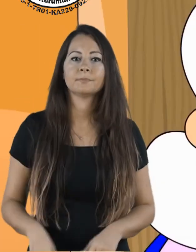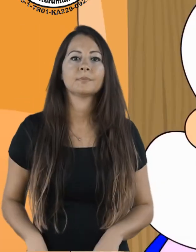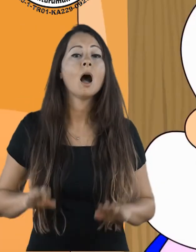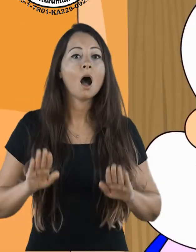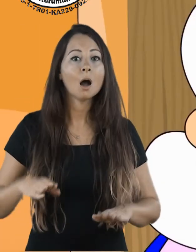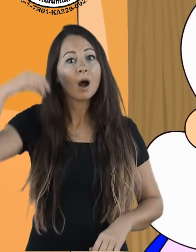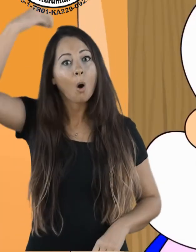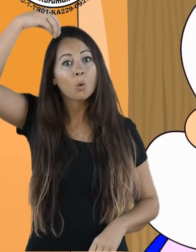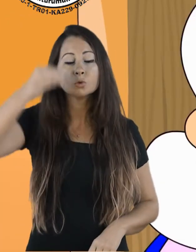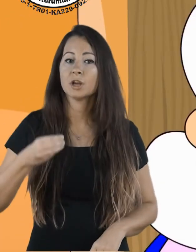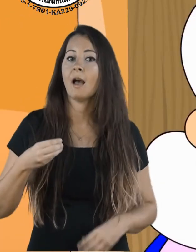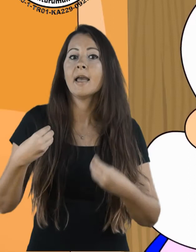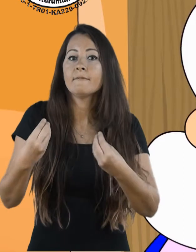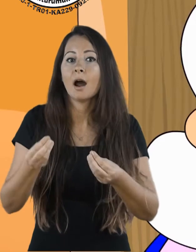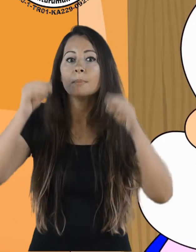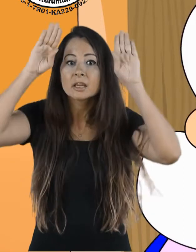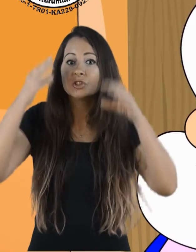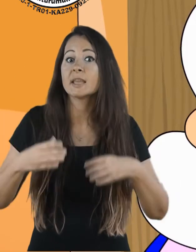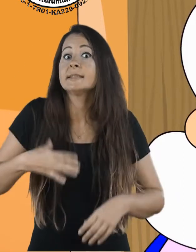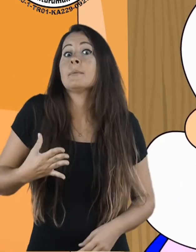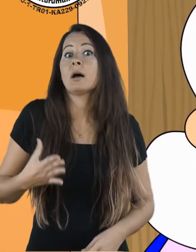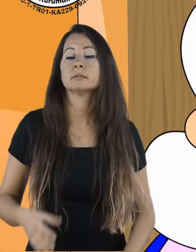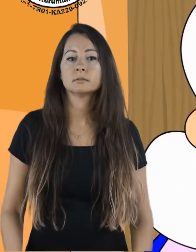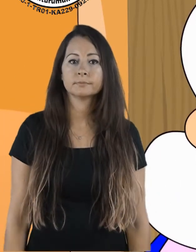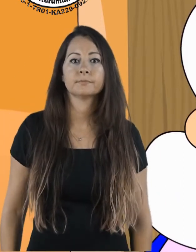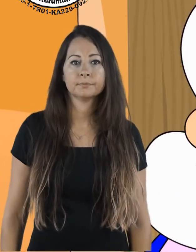But Nasettin Hoca was not eager to give the donkey.